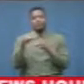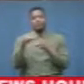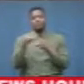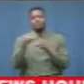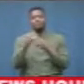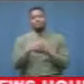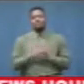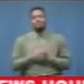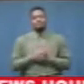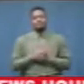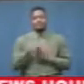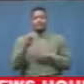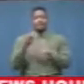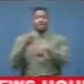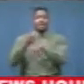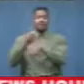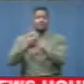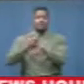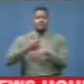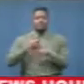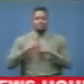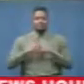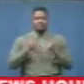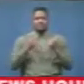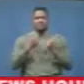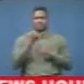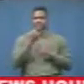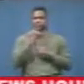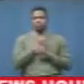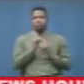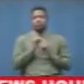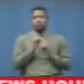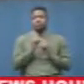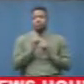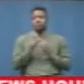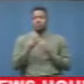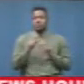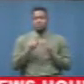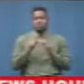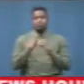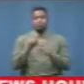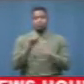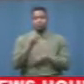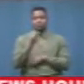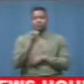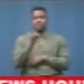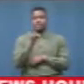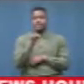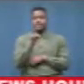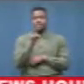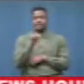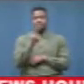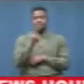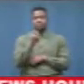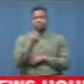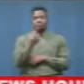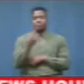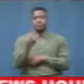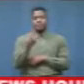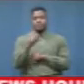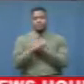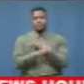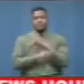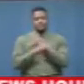abetment. The accused have denied any wrongdoing. Hearing continues on June 8, 2021, where the state is